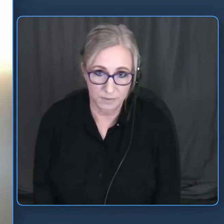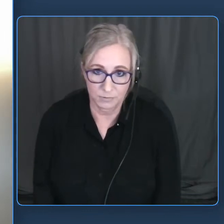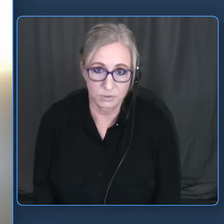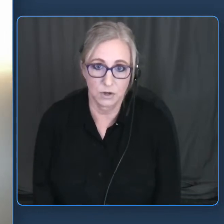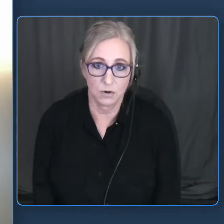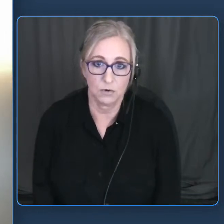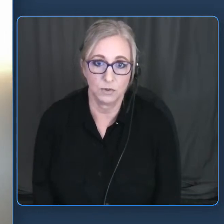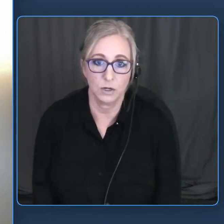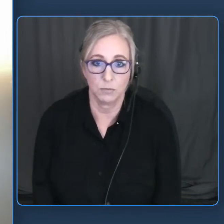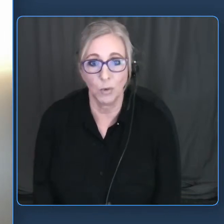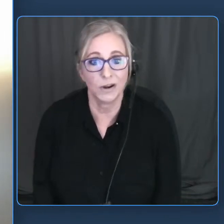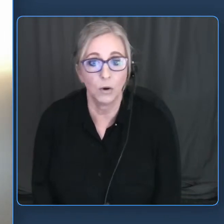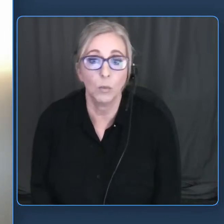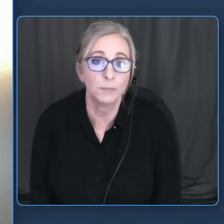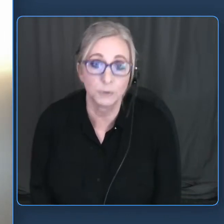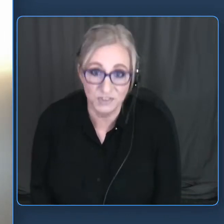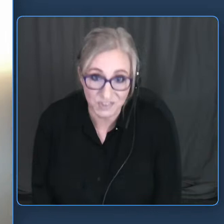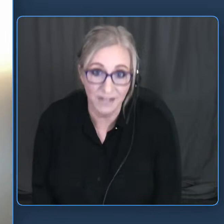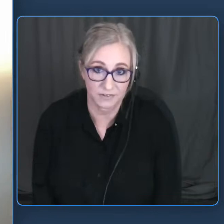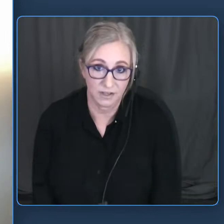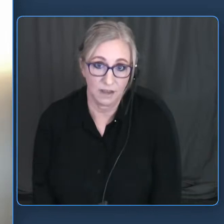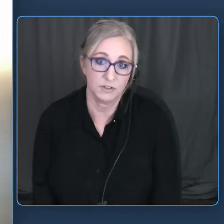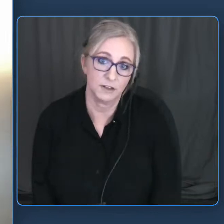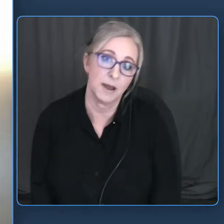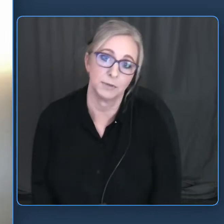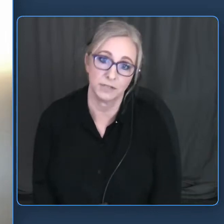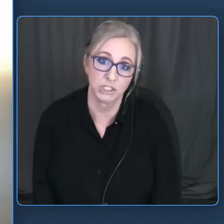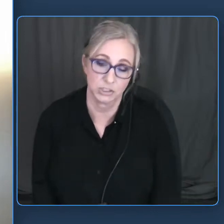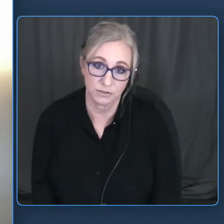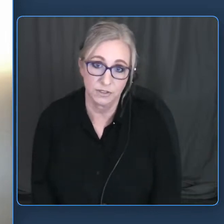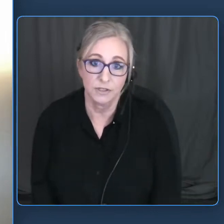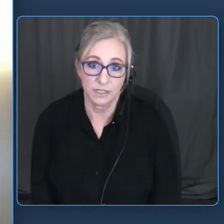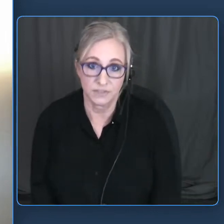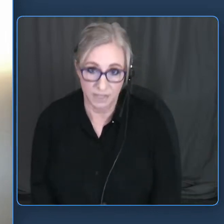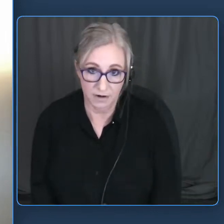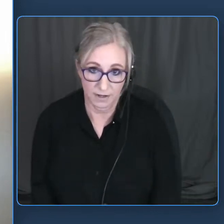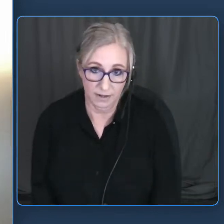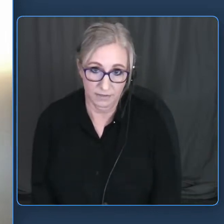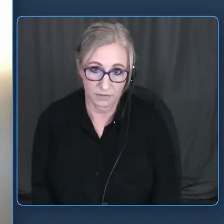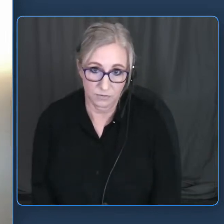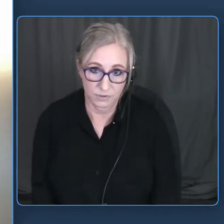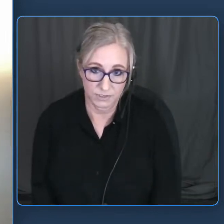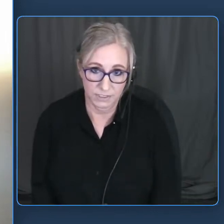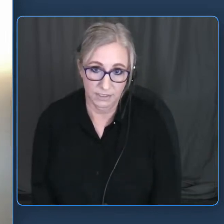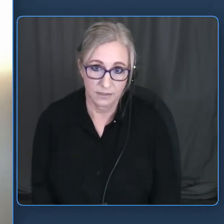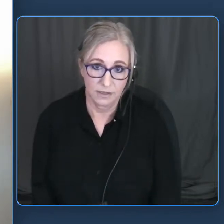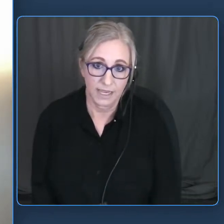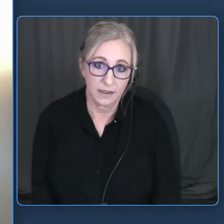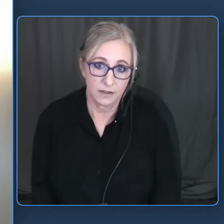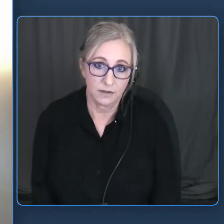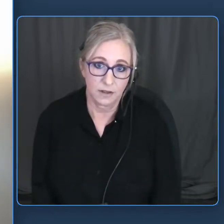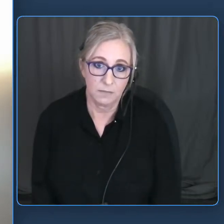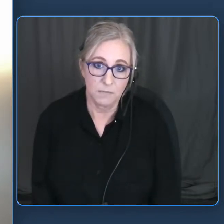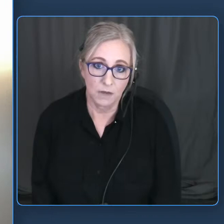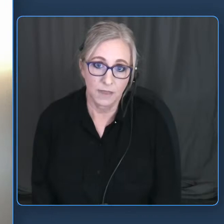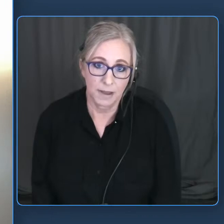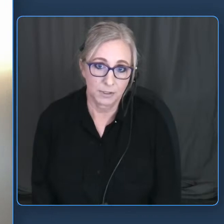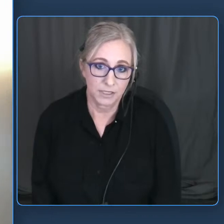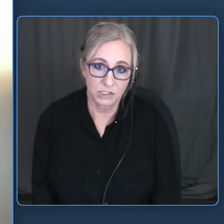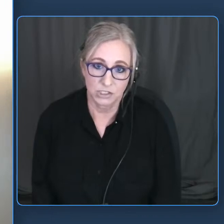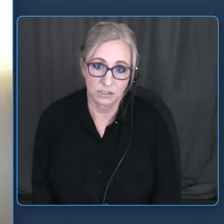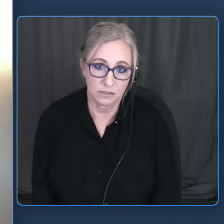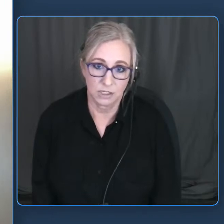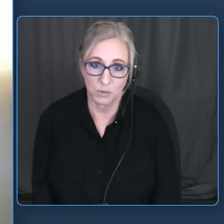thousands of deaf people. So, 0.01% of the deaf population is there at Gallaudet University. And among